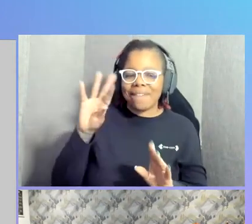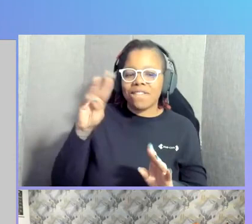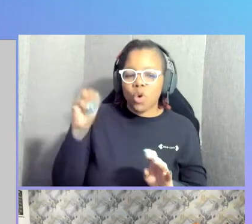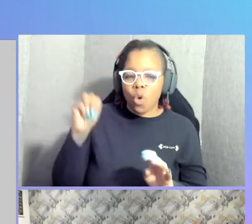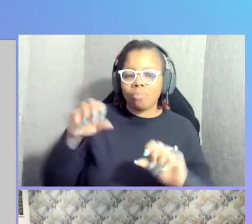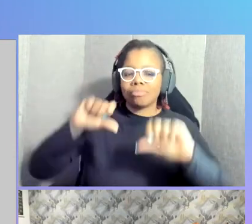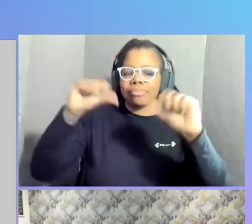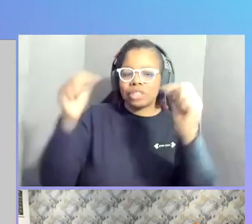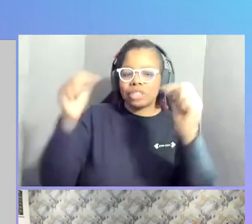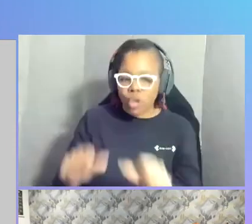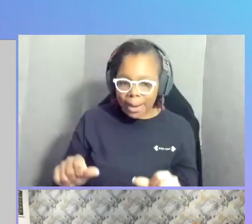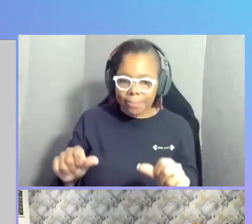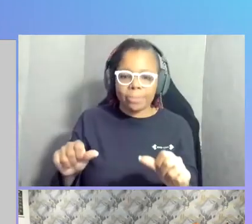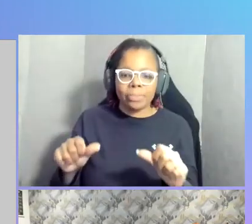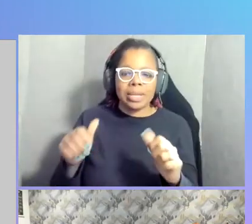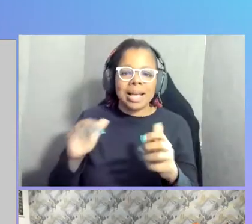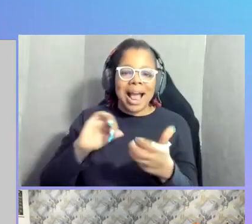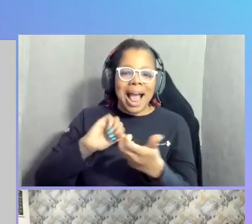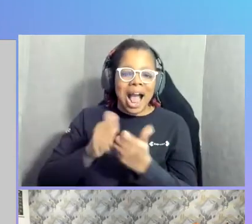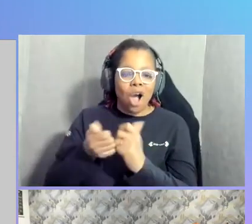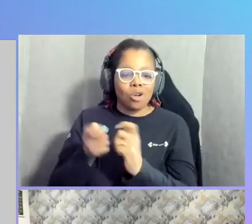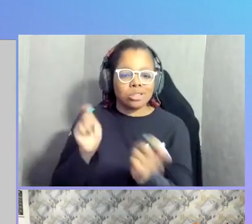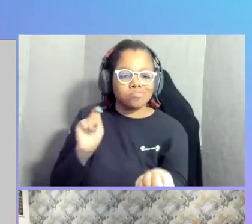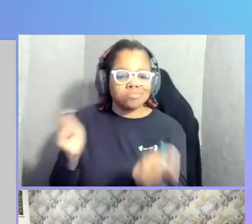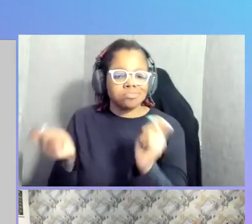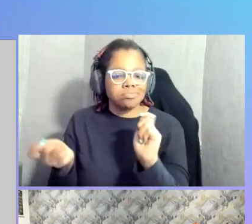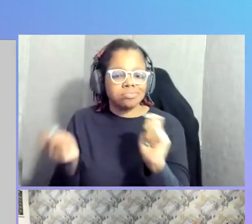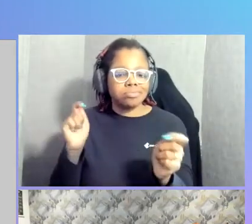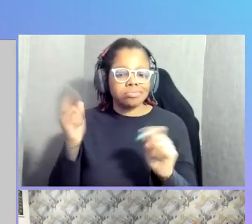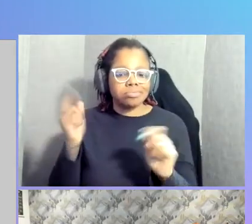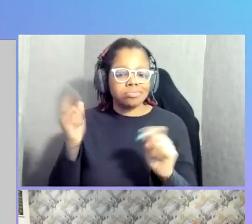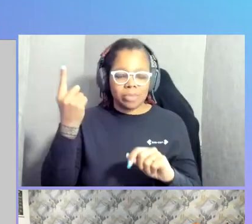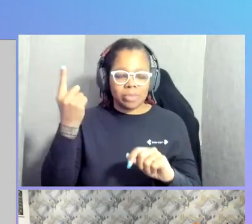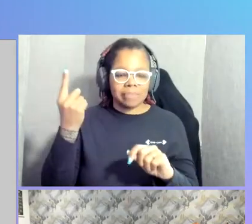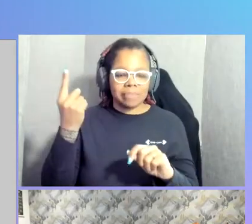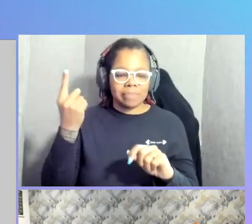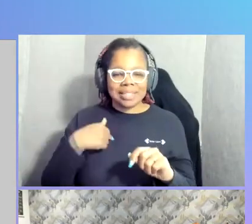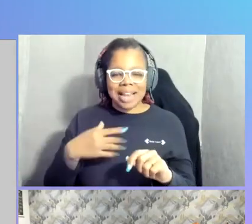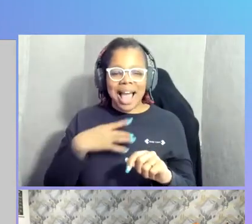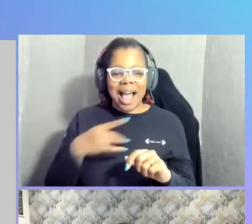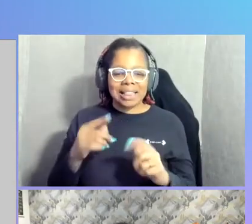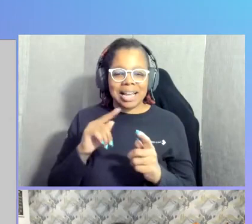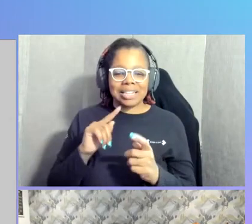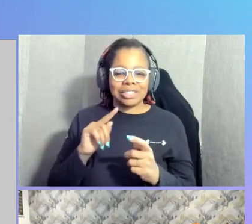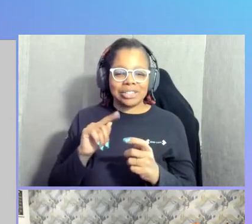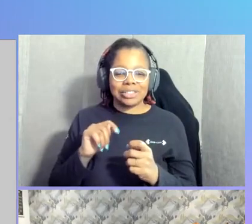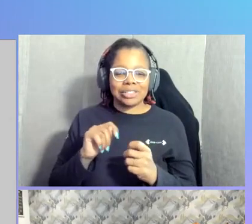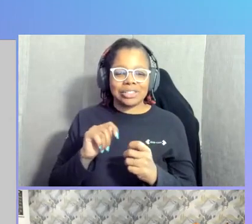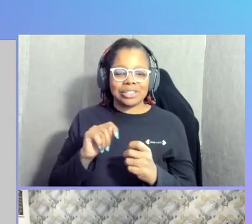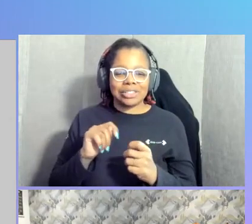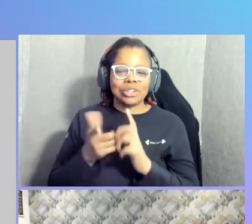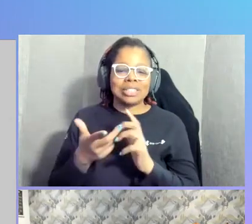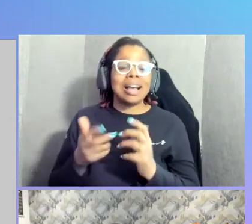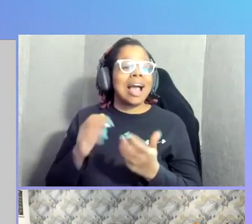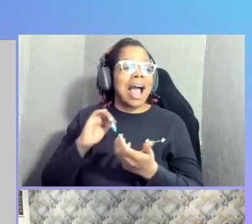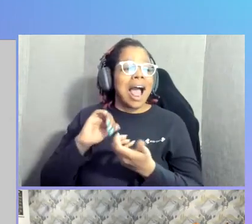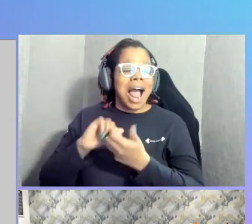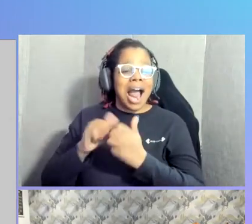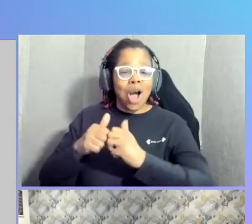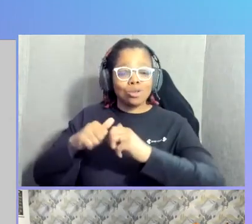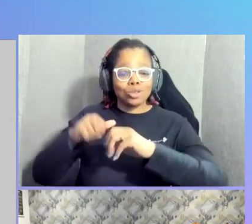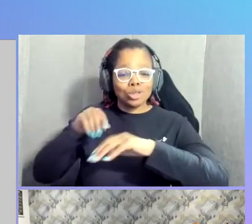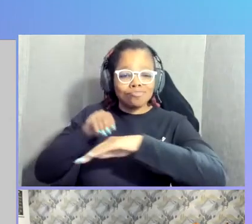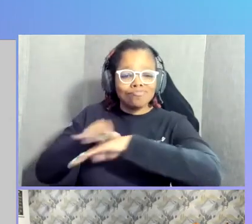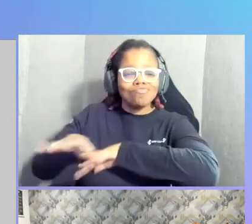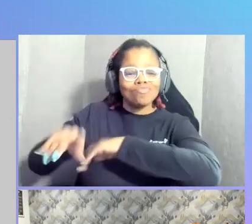how to modify something. And I like to translate that how to educate people, how to shape